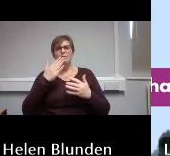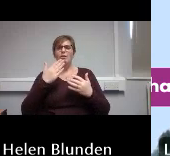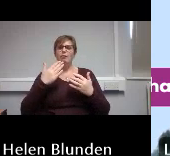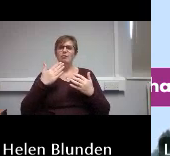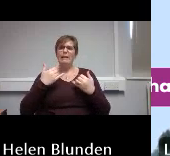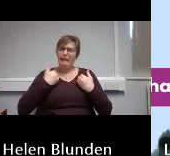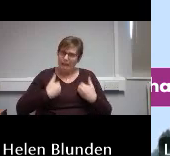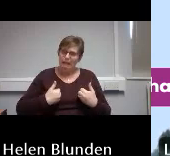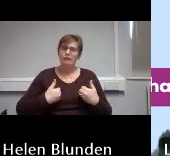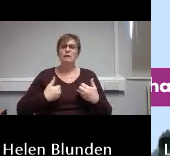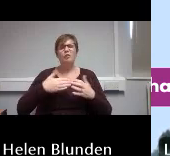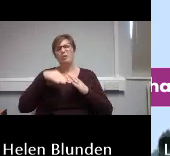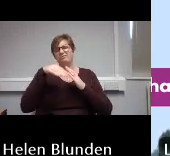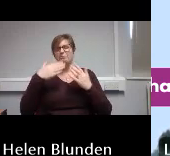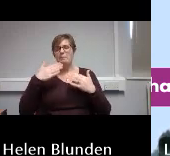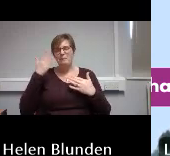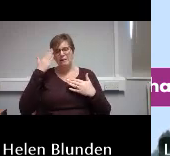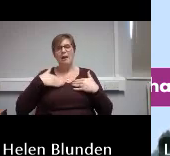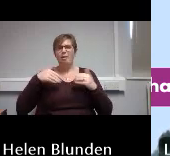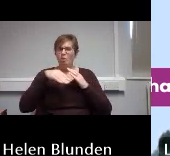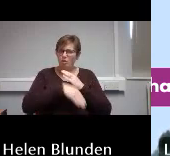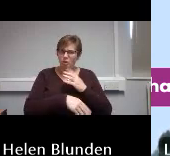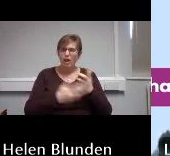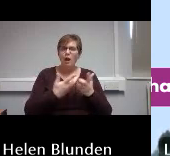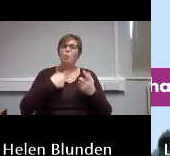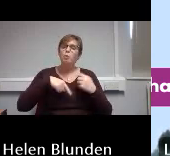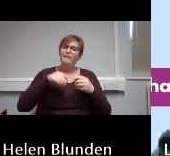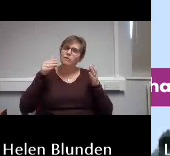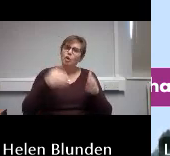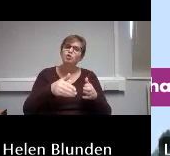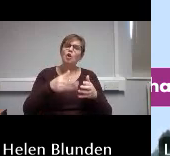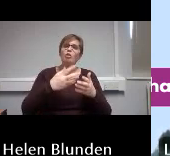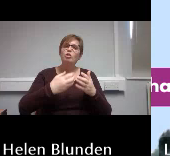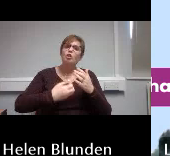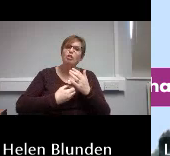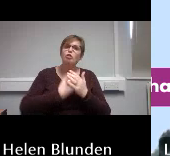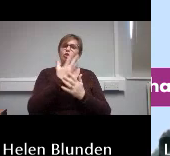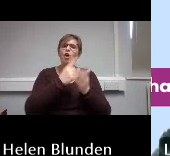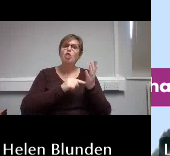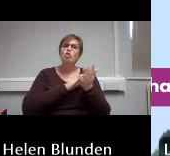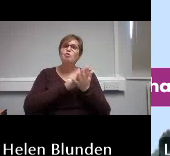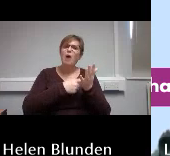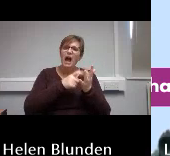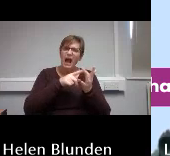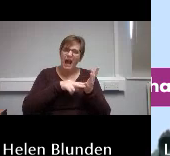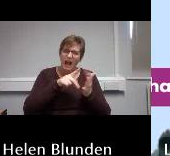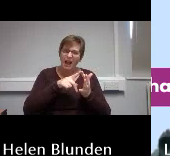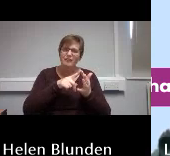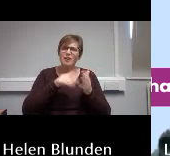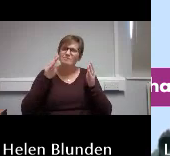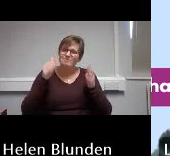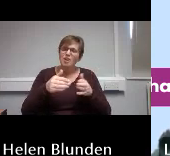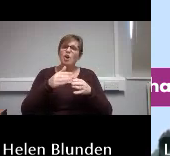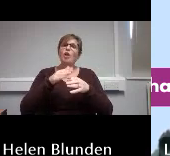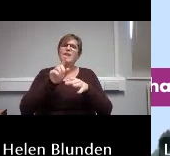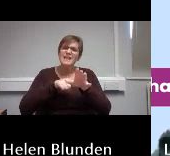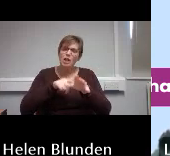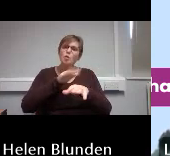We tend to focus on the centre of the Thrive model, so the yellow and the green bits, which are around thriving and getting